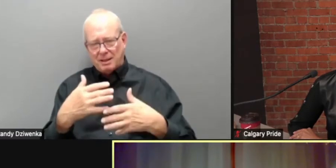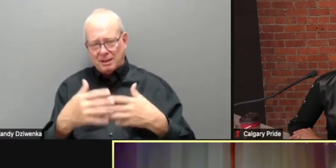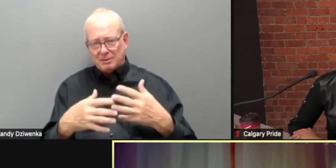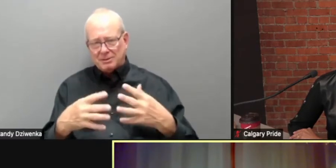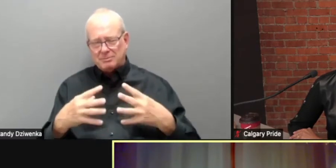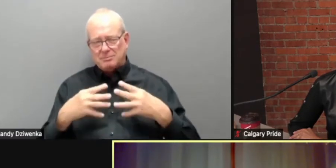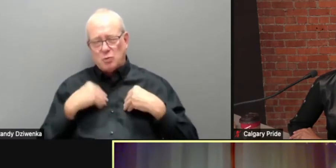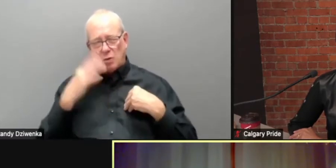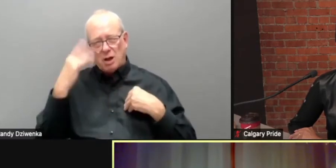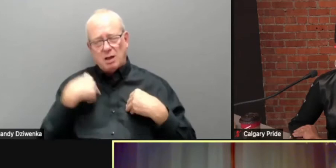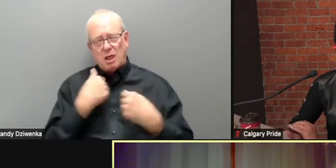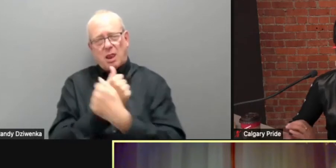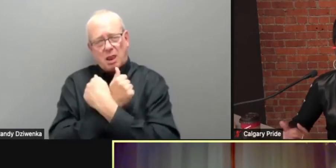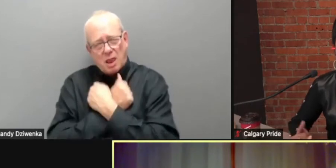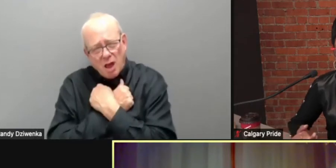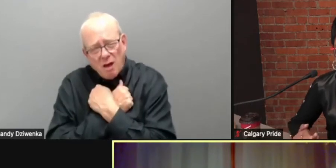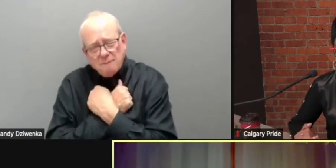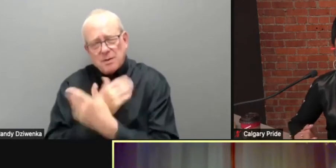I